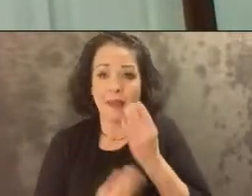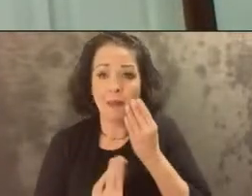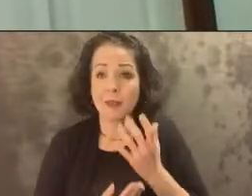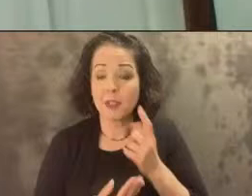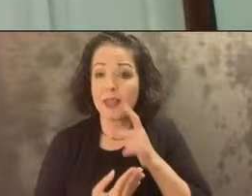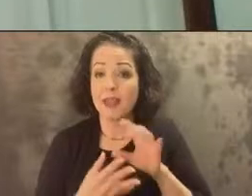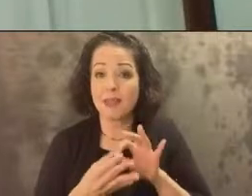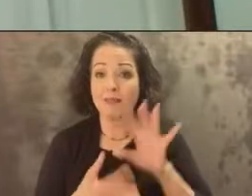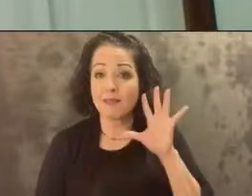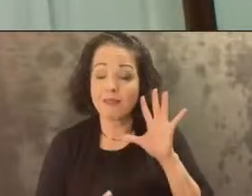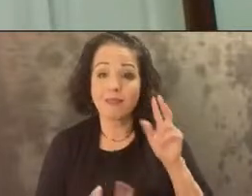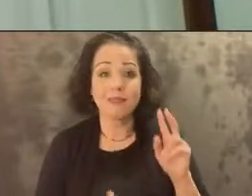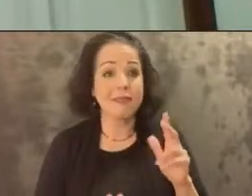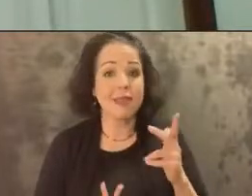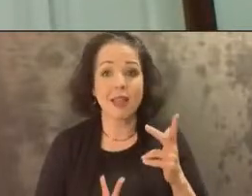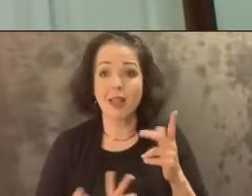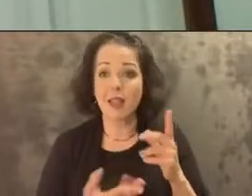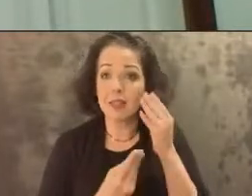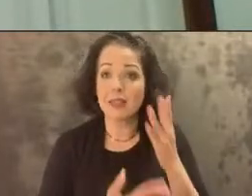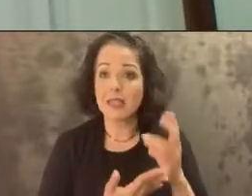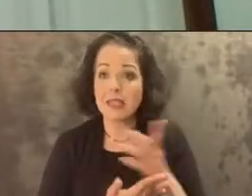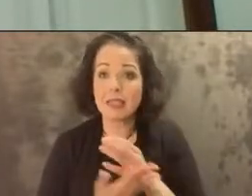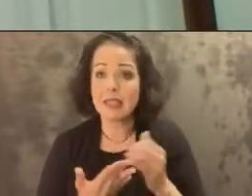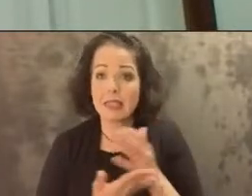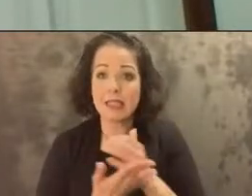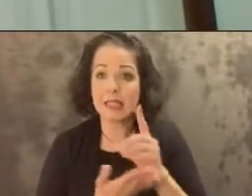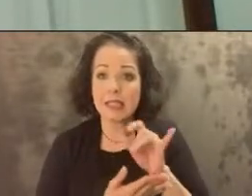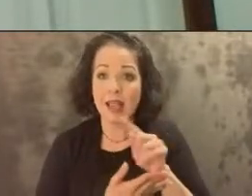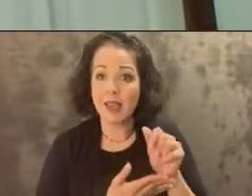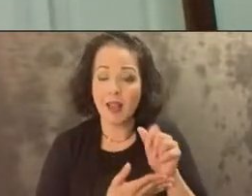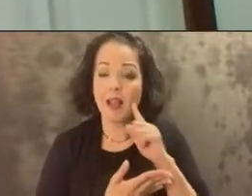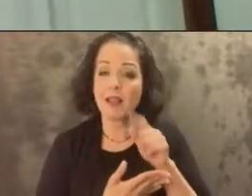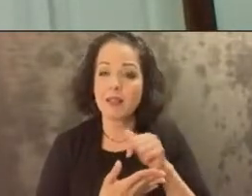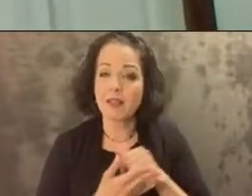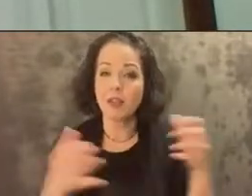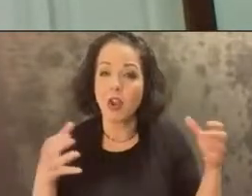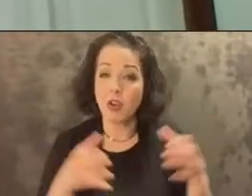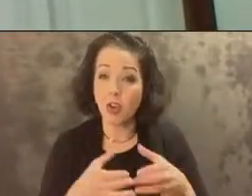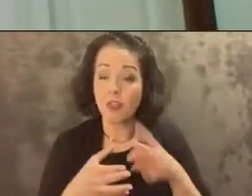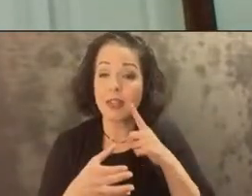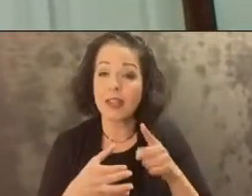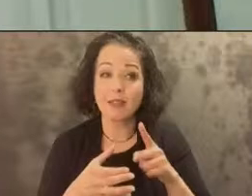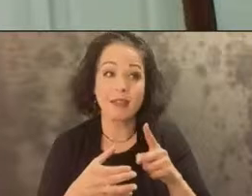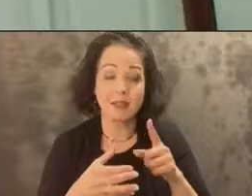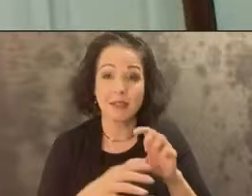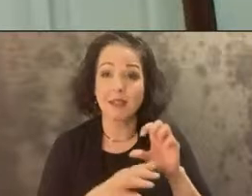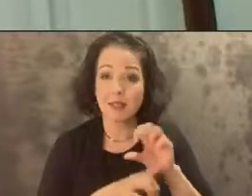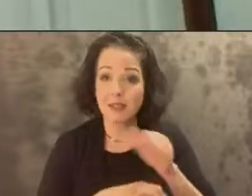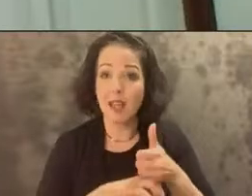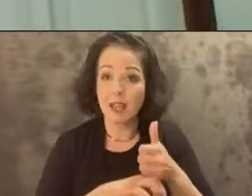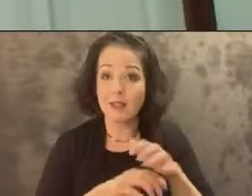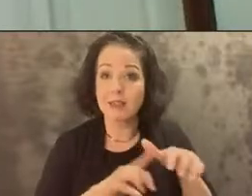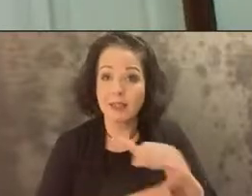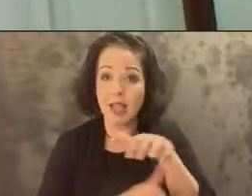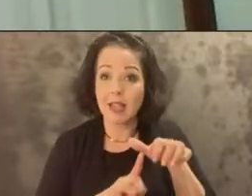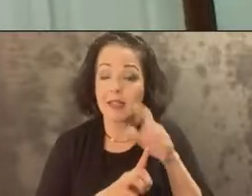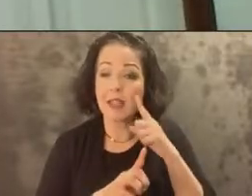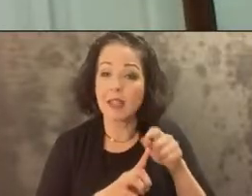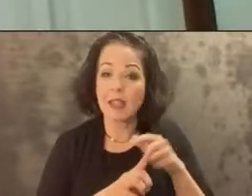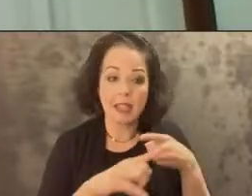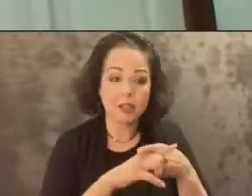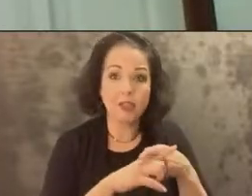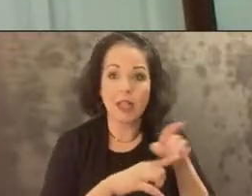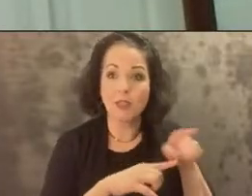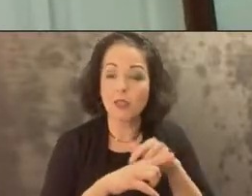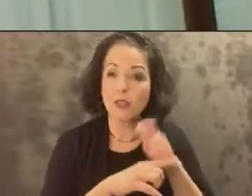data collection about what the experiences of disabled people are in congregate settings, especially when looking at health equity and intersectional issues such as race,